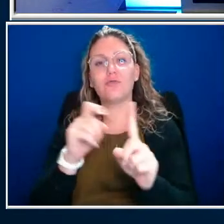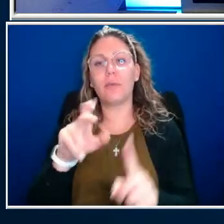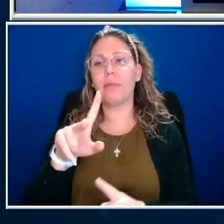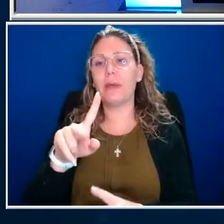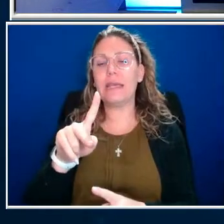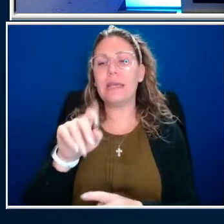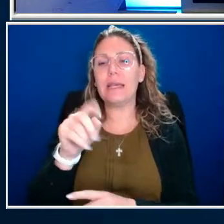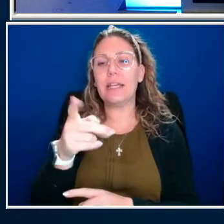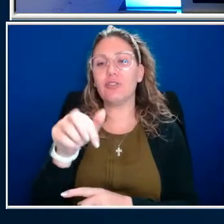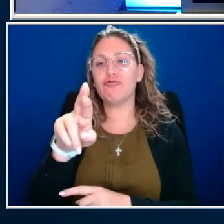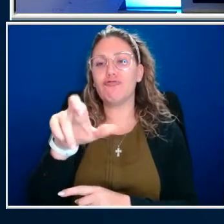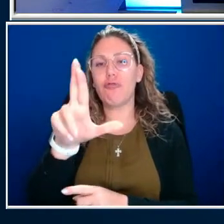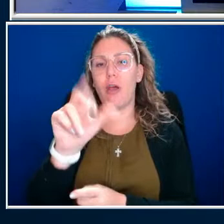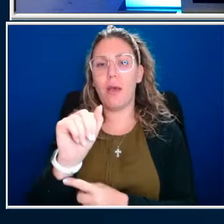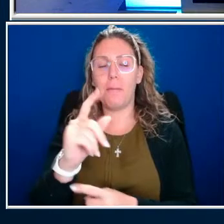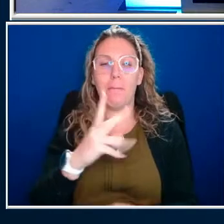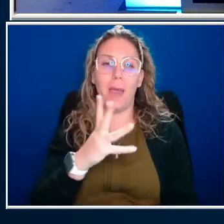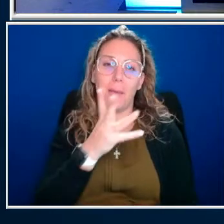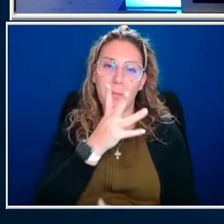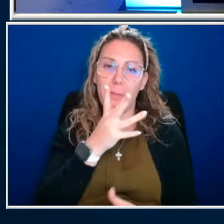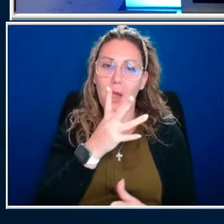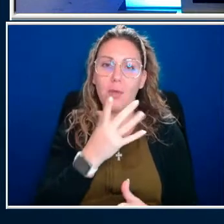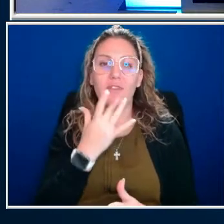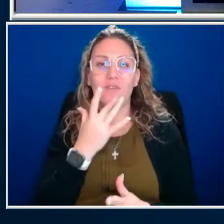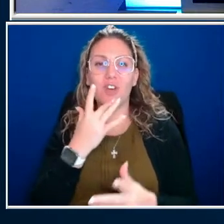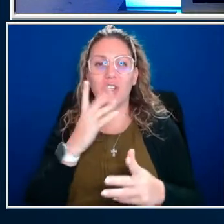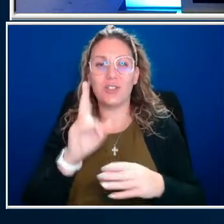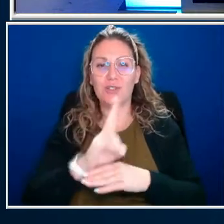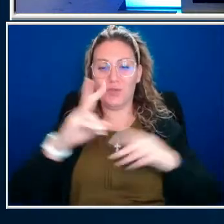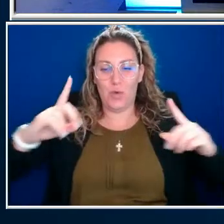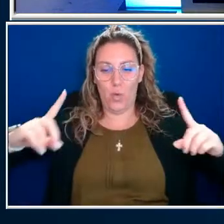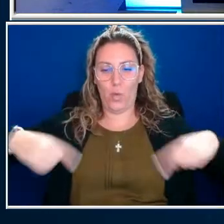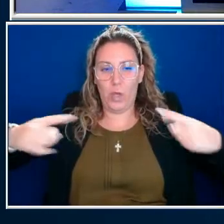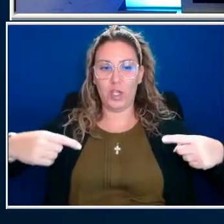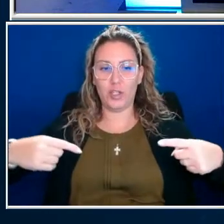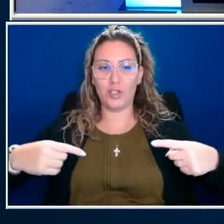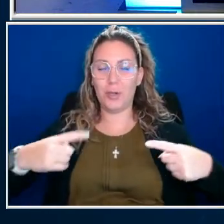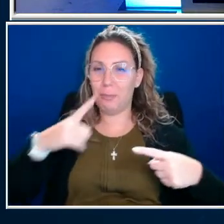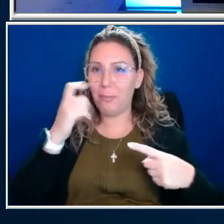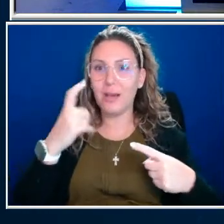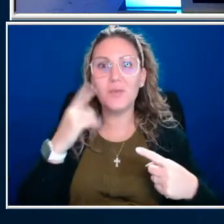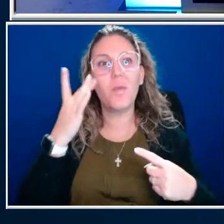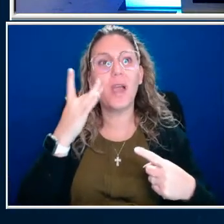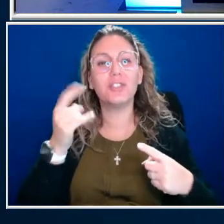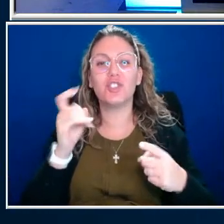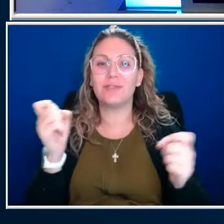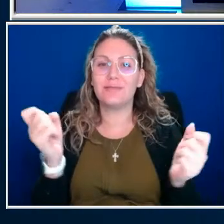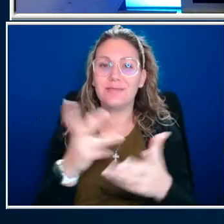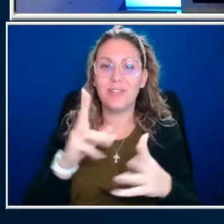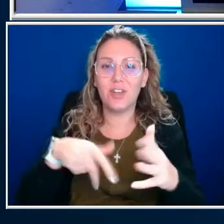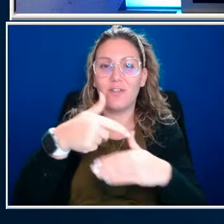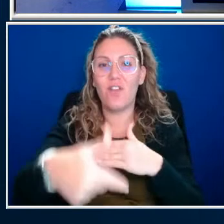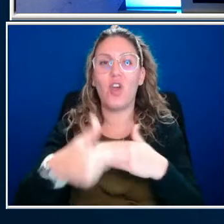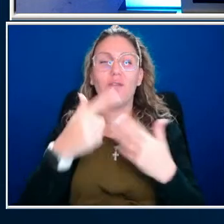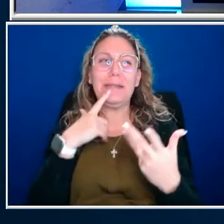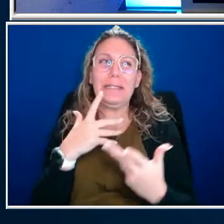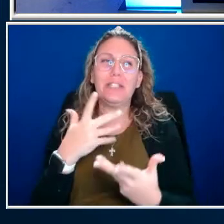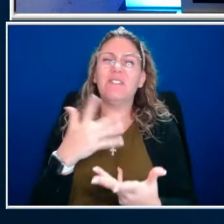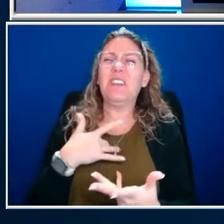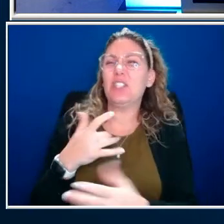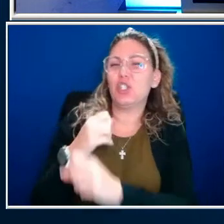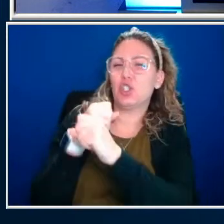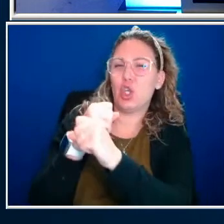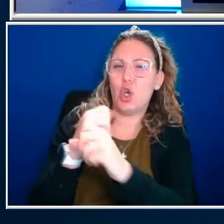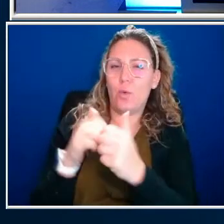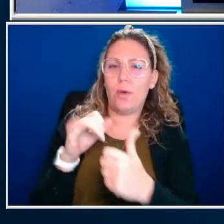prefers to use a wheelchair because she's scared of falling. I would imagine that happens a lot. That's kind of like a security blanket for people. But I don't